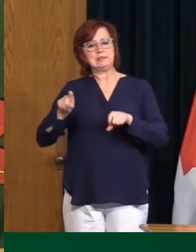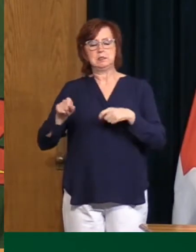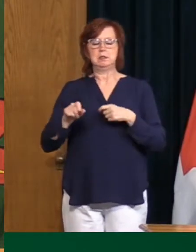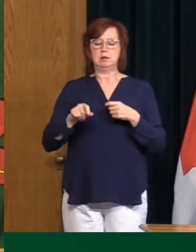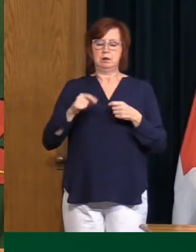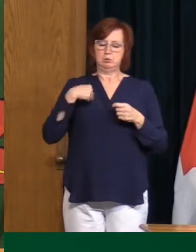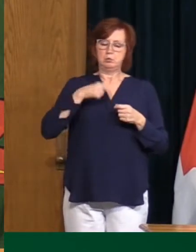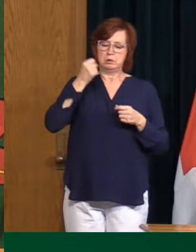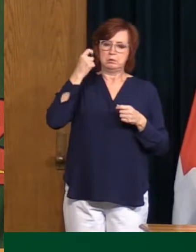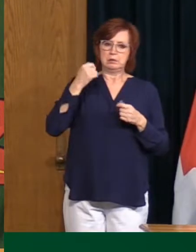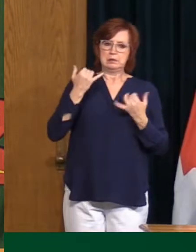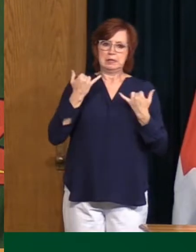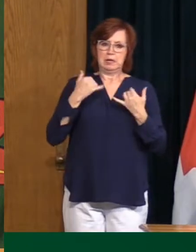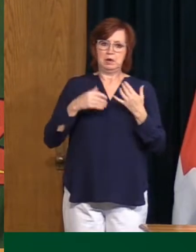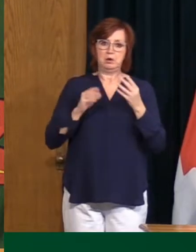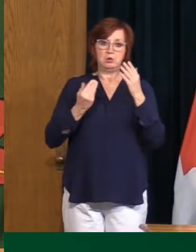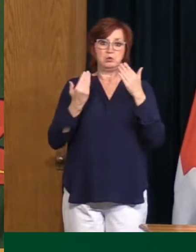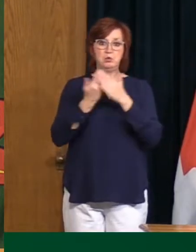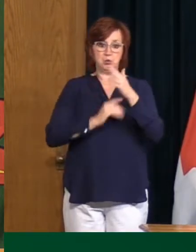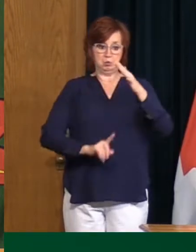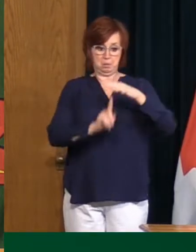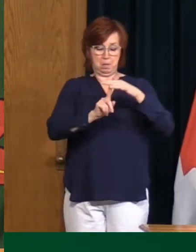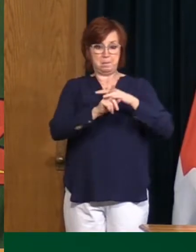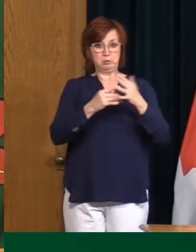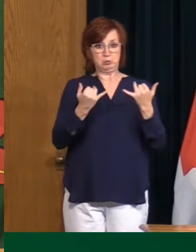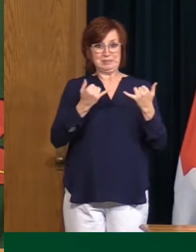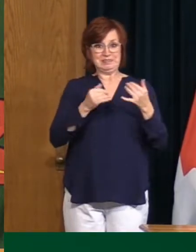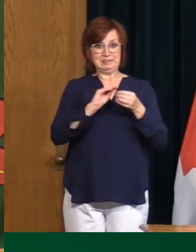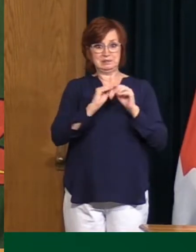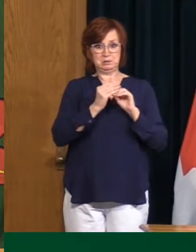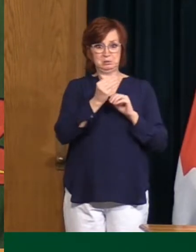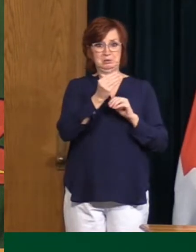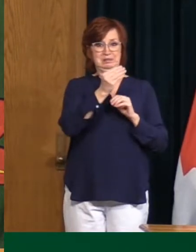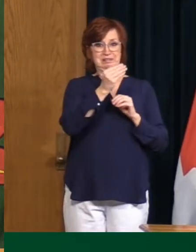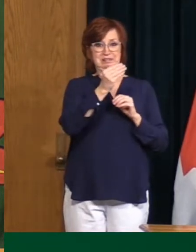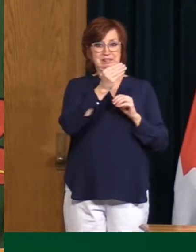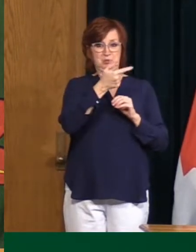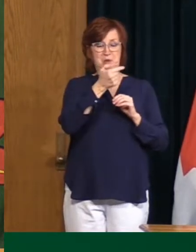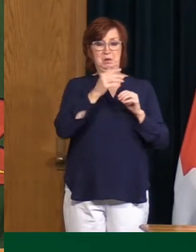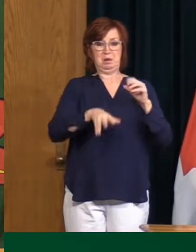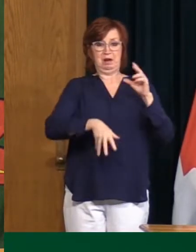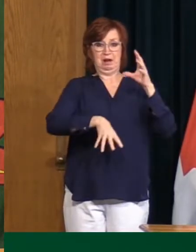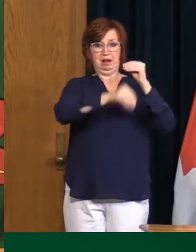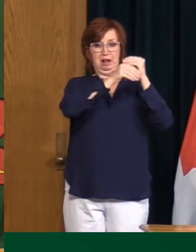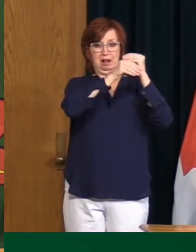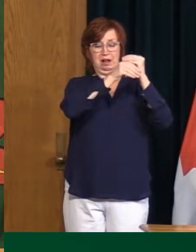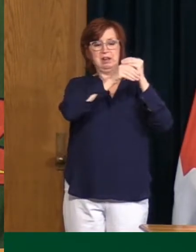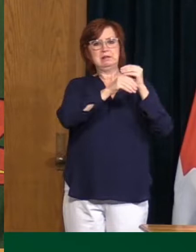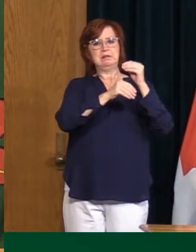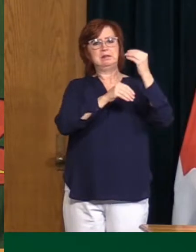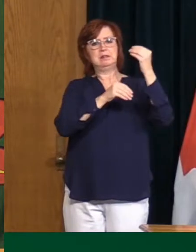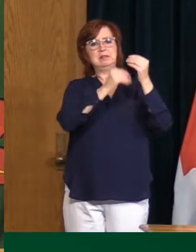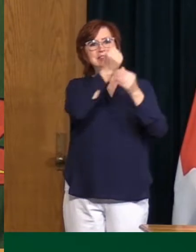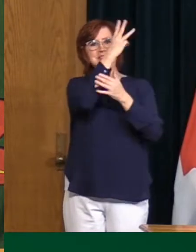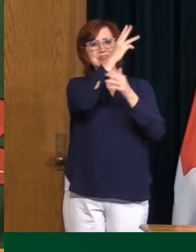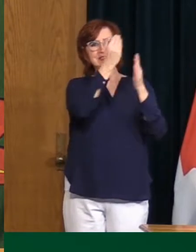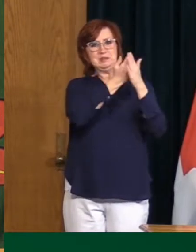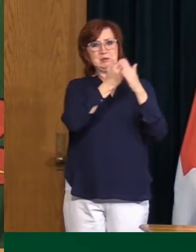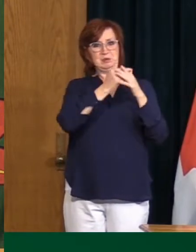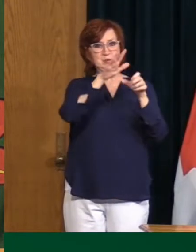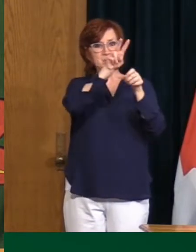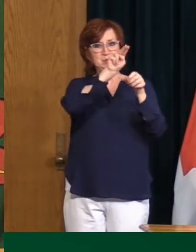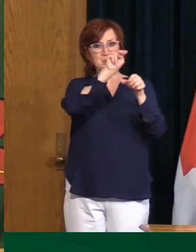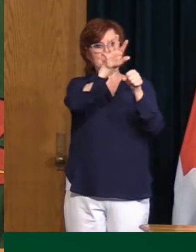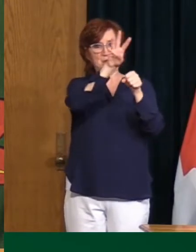in today's case numbers, but 3 conclusions can be drawn from those numbers. 1, that our continued emphasis on testing and contact tracing